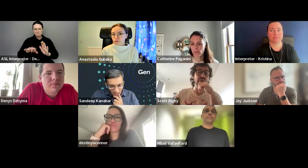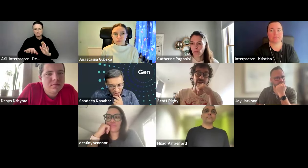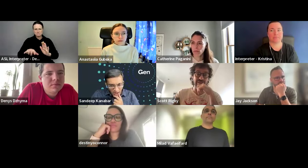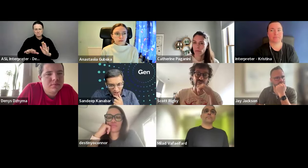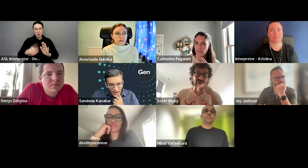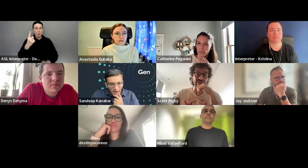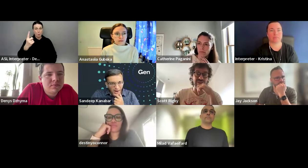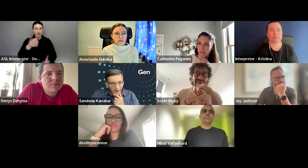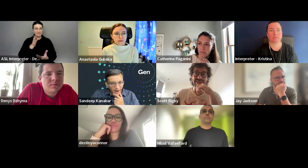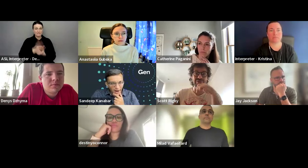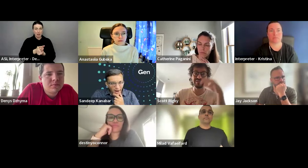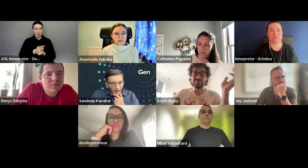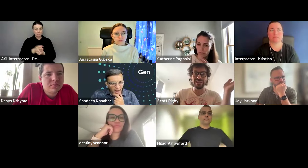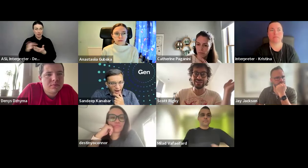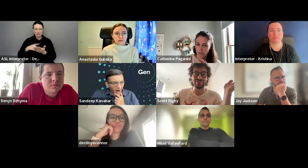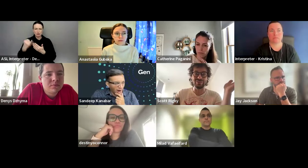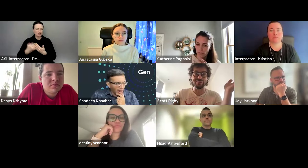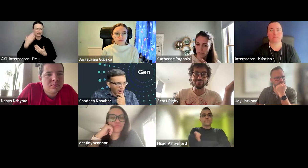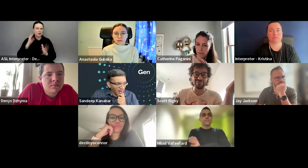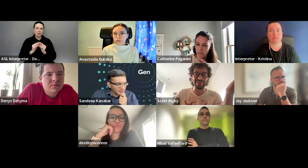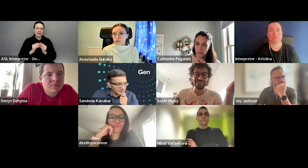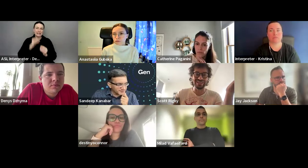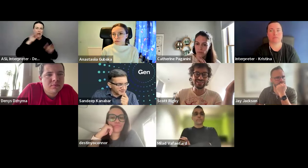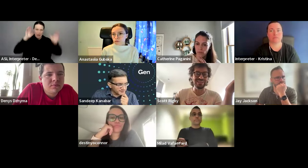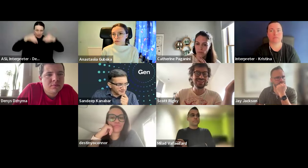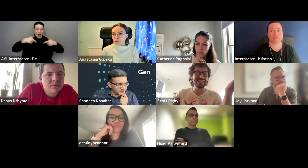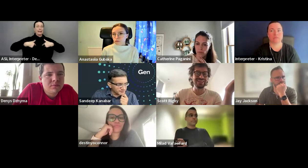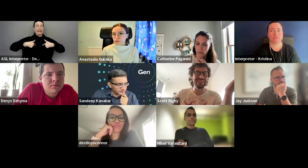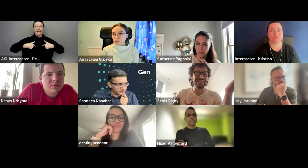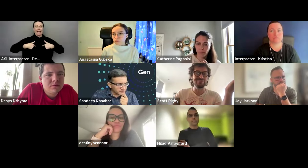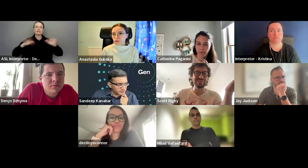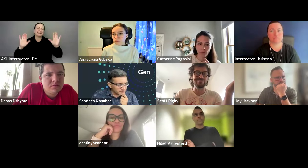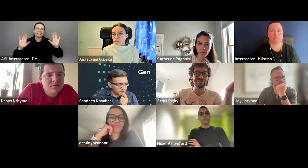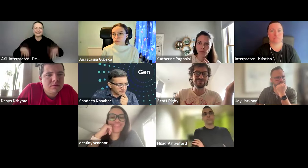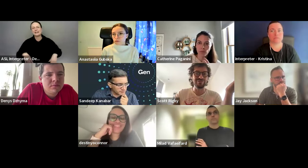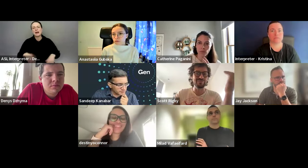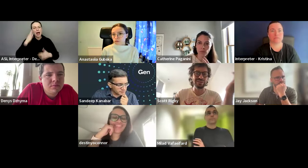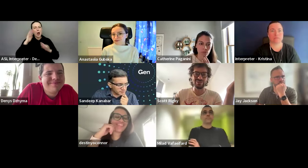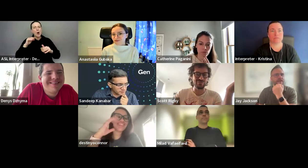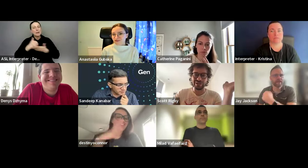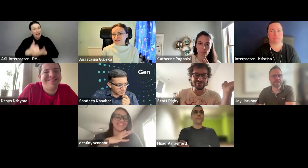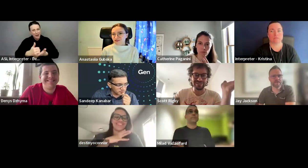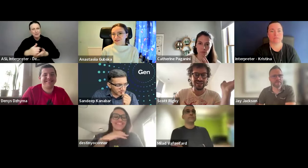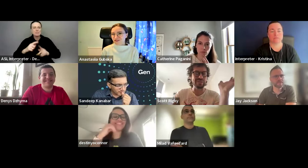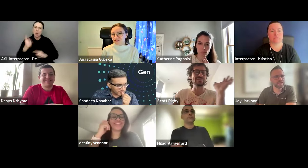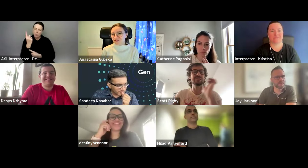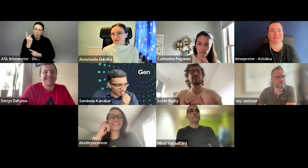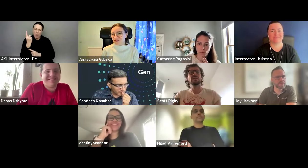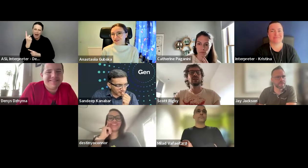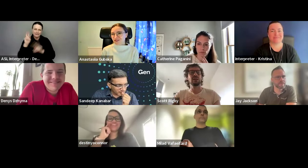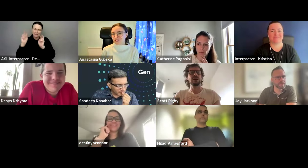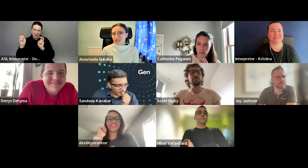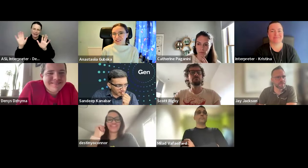one file in this project, because I know that this meeting isn't all about me presenting this. I hope it's helpful to folks, but it's just one of the topics